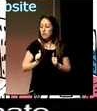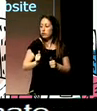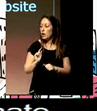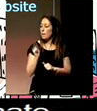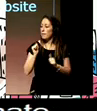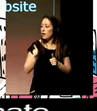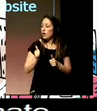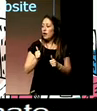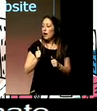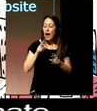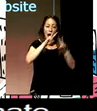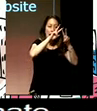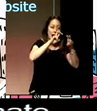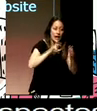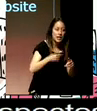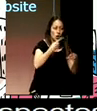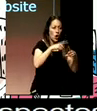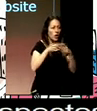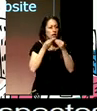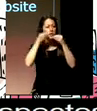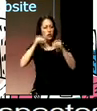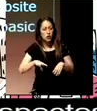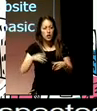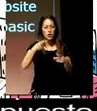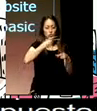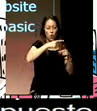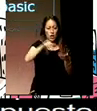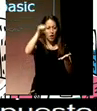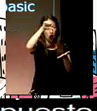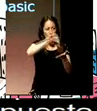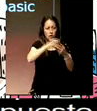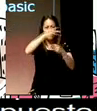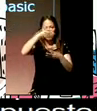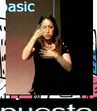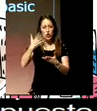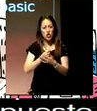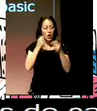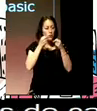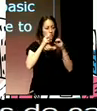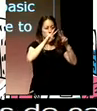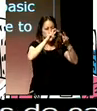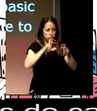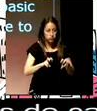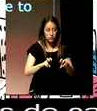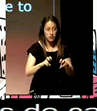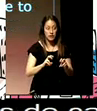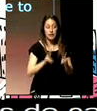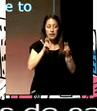account? We have to take into account a historical analysis, an architectural